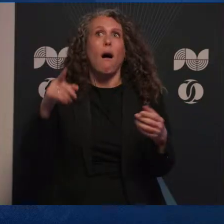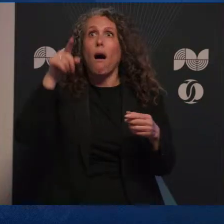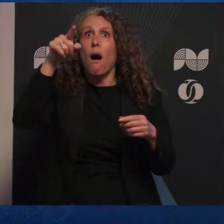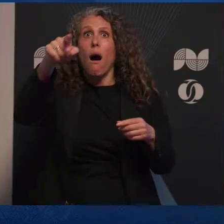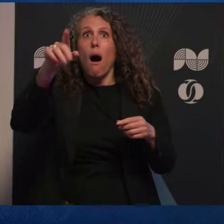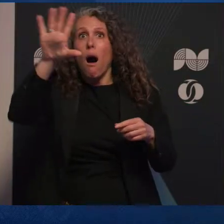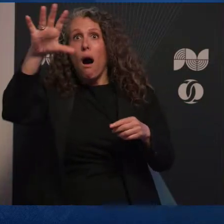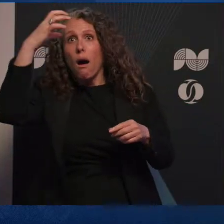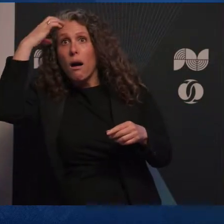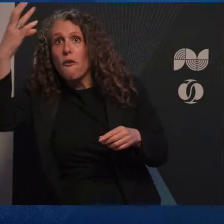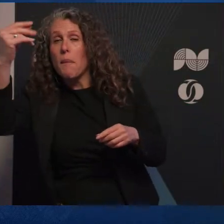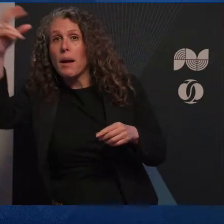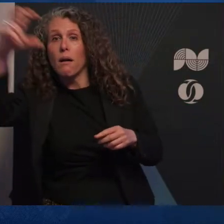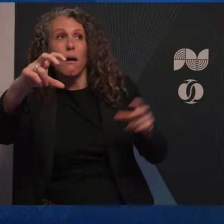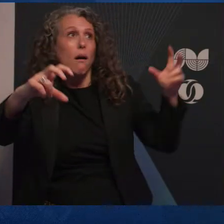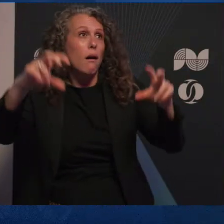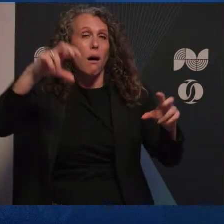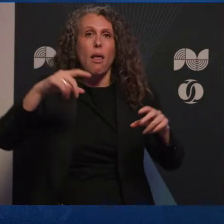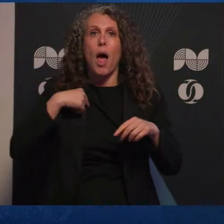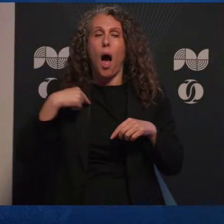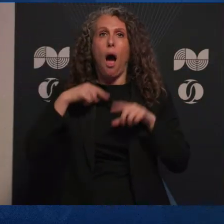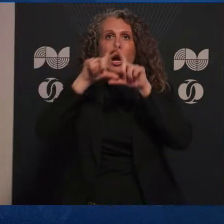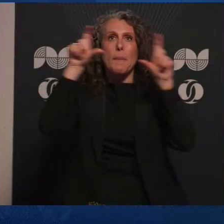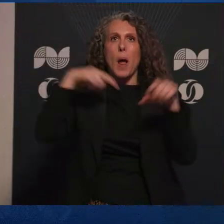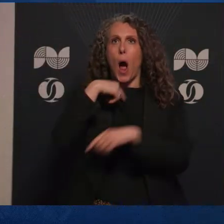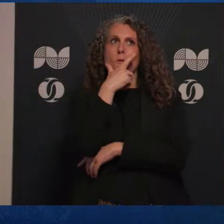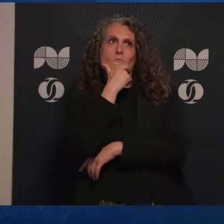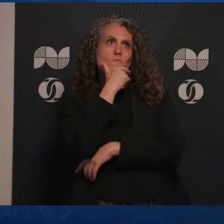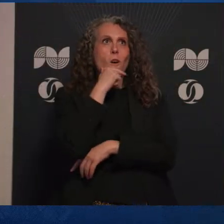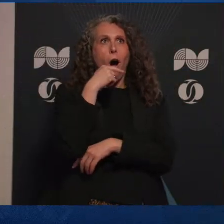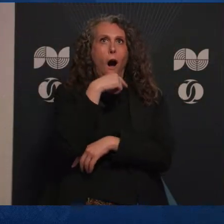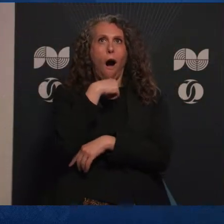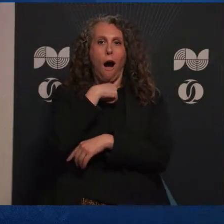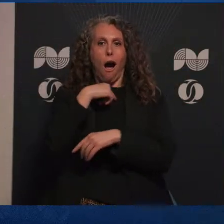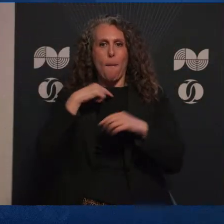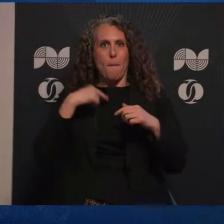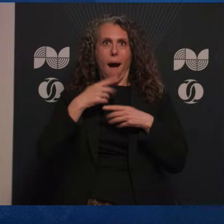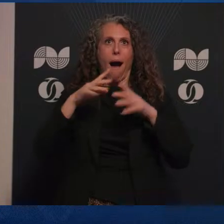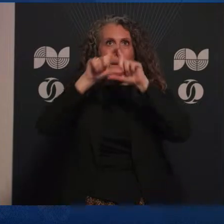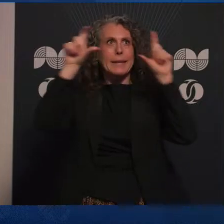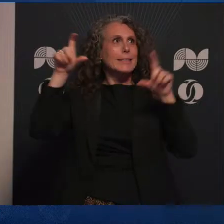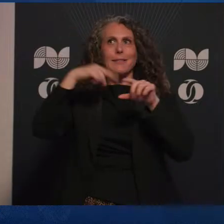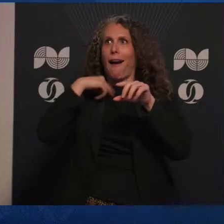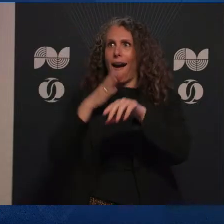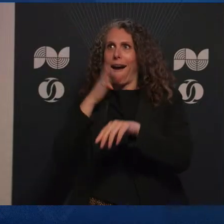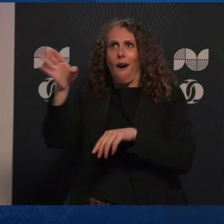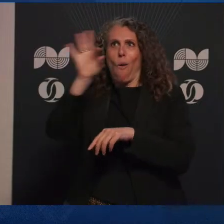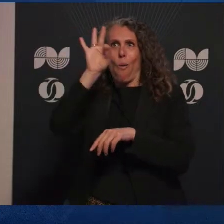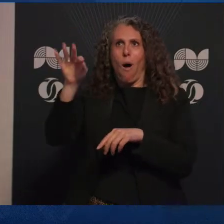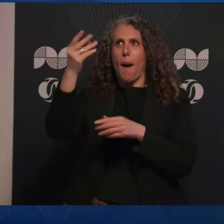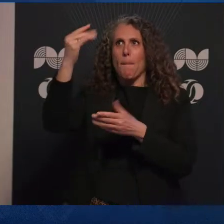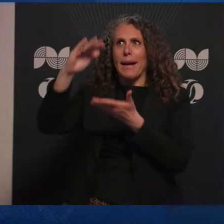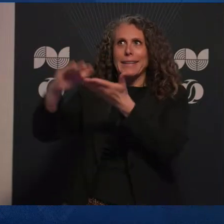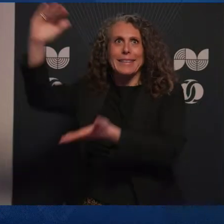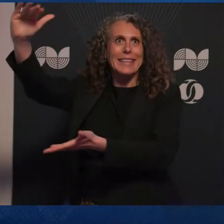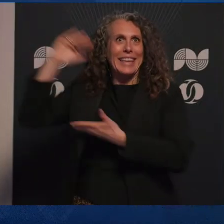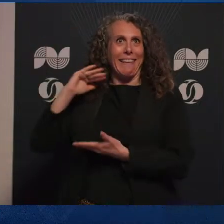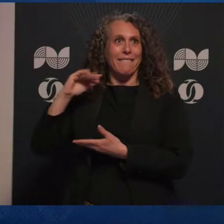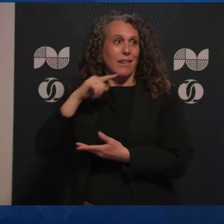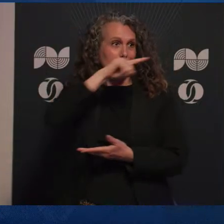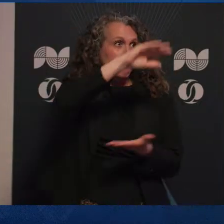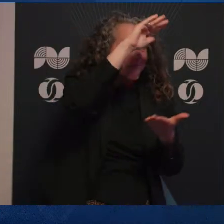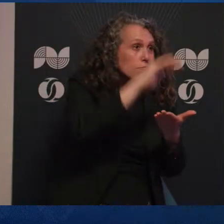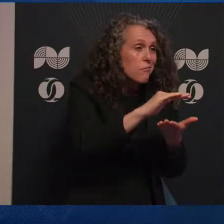subsidies, firms will choose. Bernardo will choose the location which offers the most, and then perhaps that government